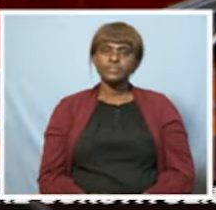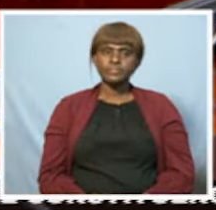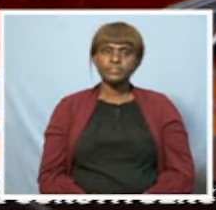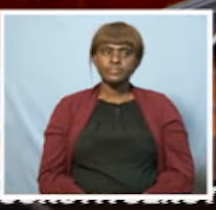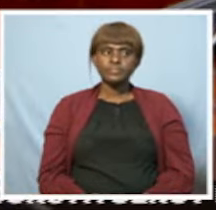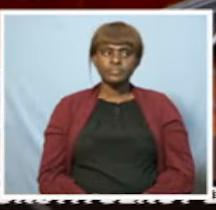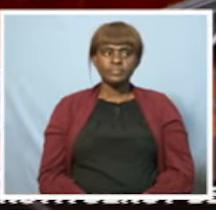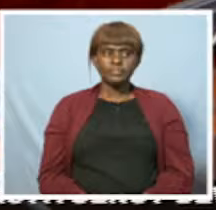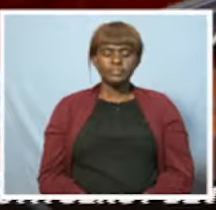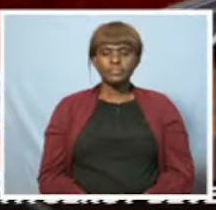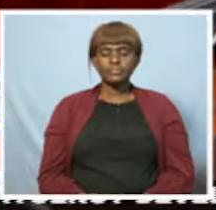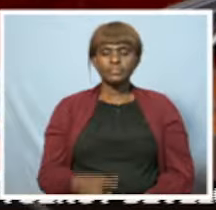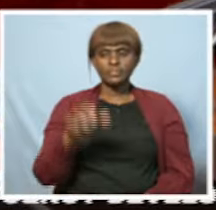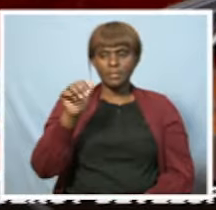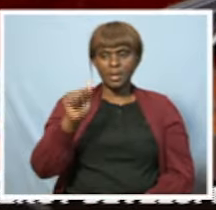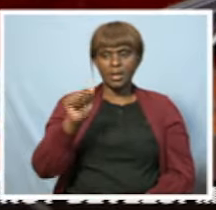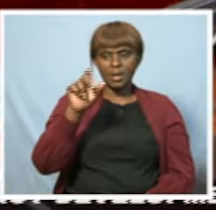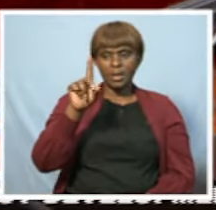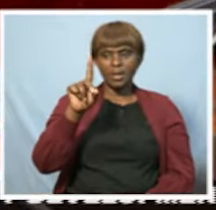Adiodio.